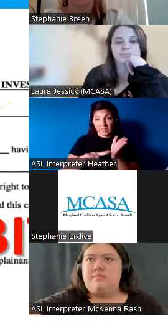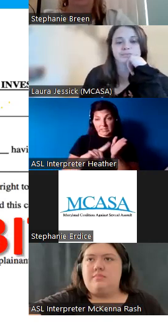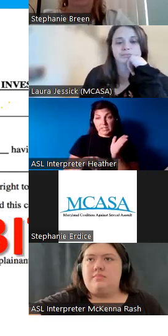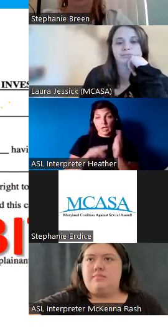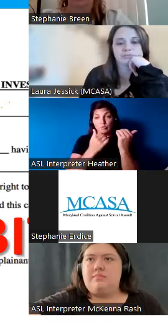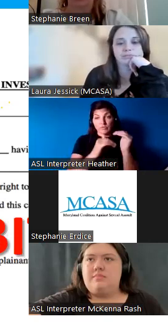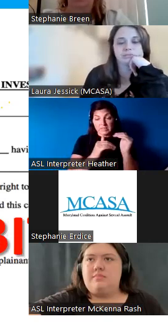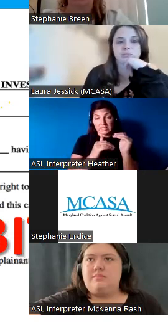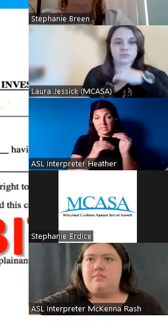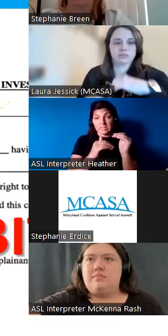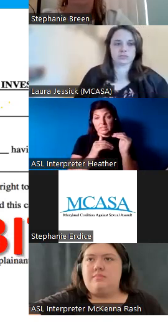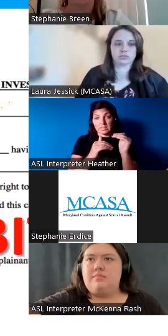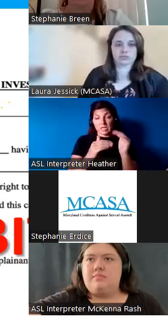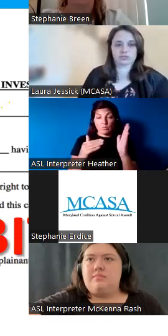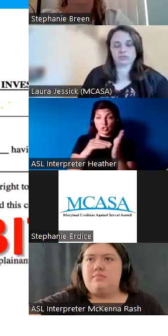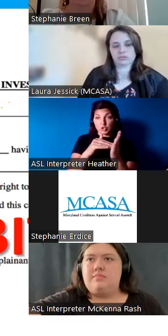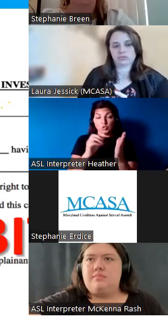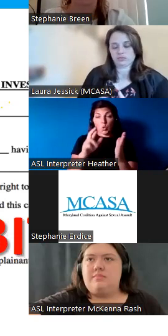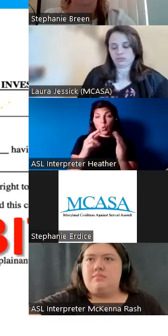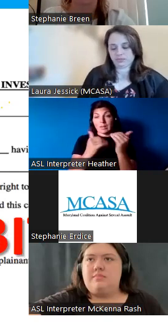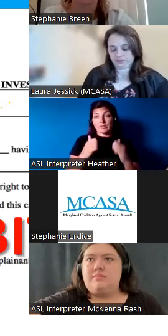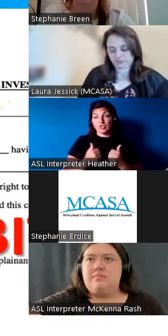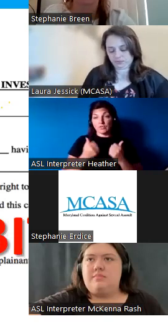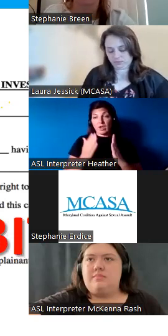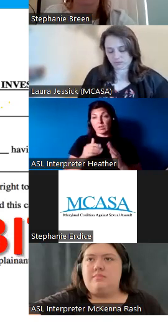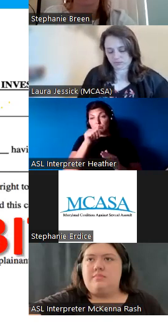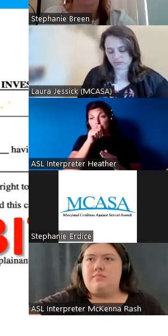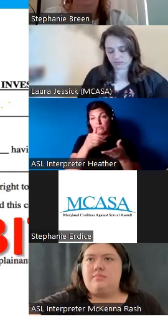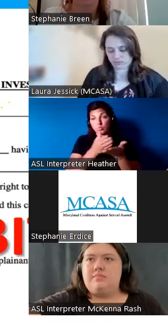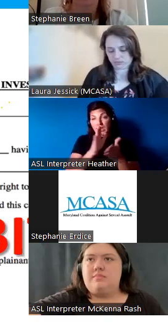limiting prosecution, or limiting a survivor's private right of action.